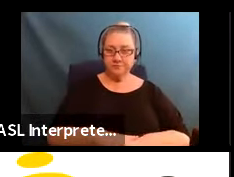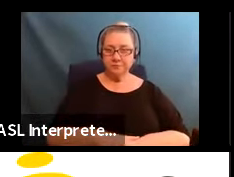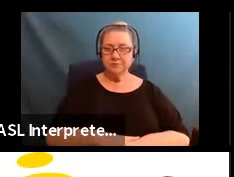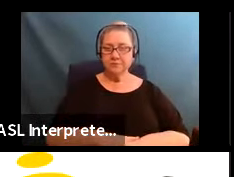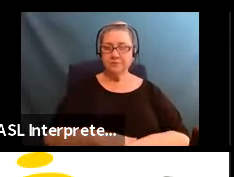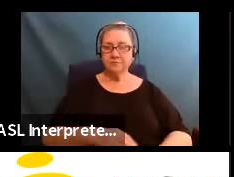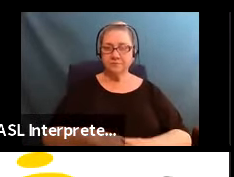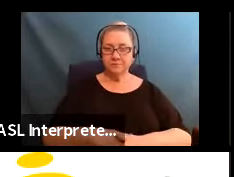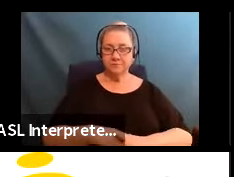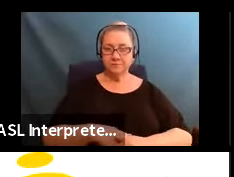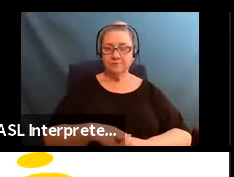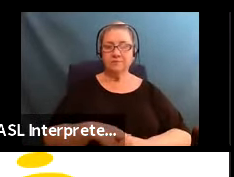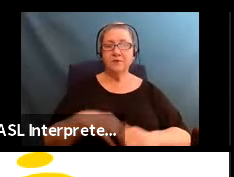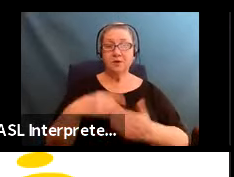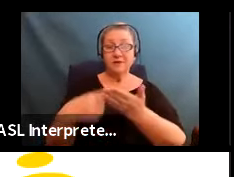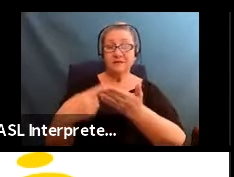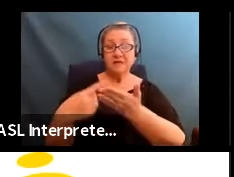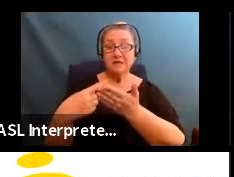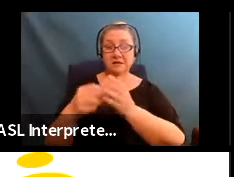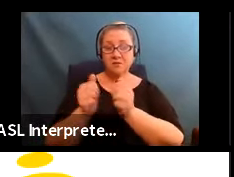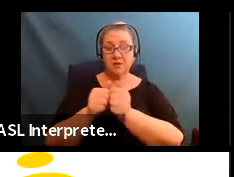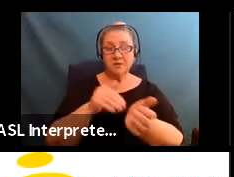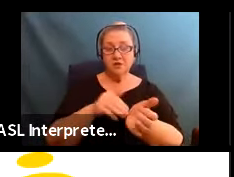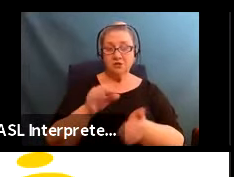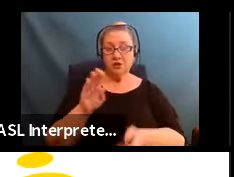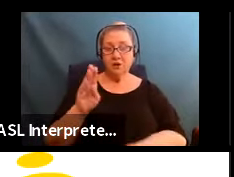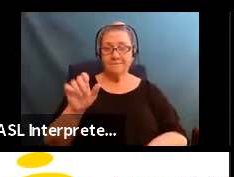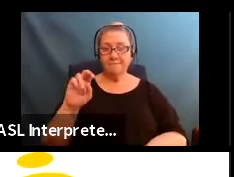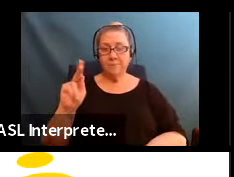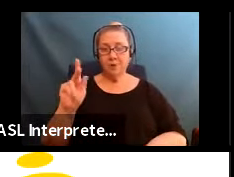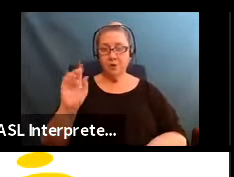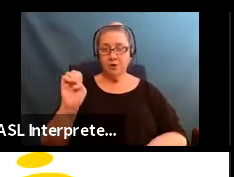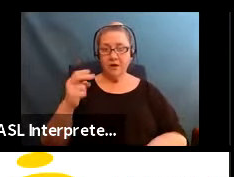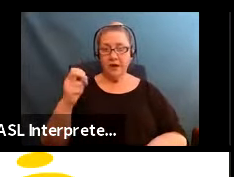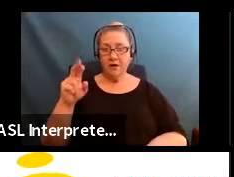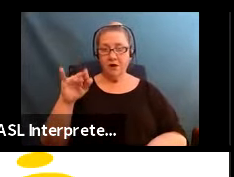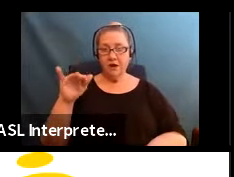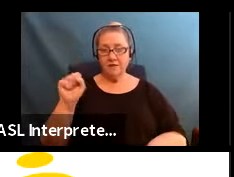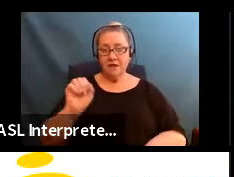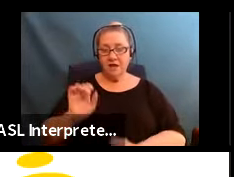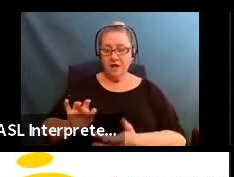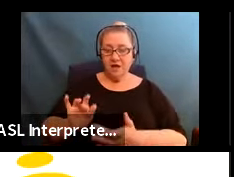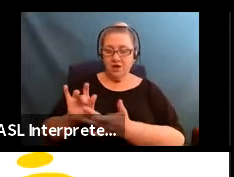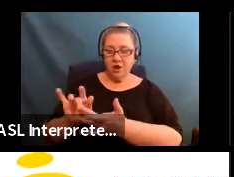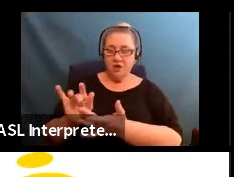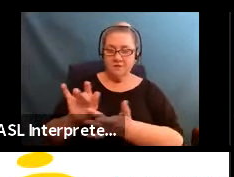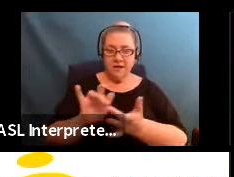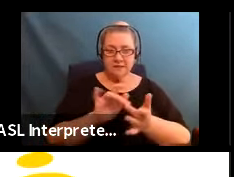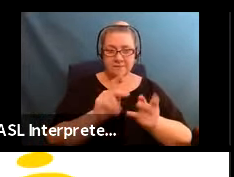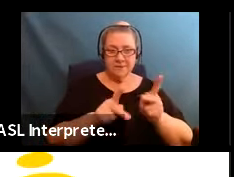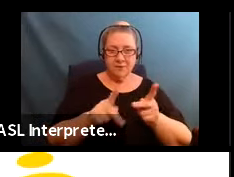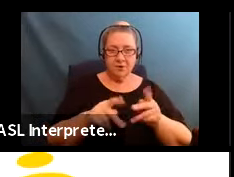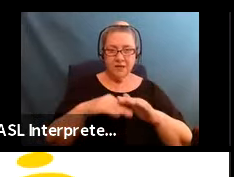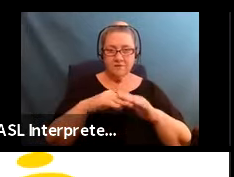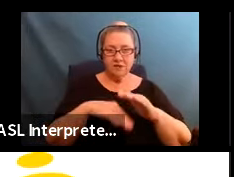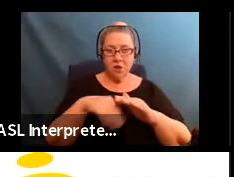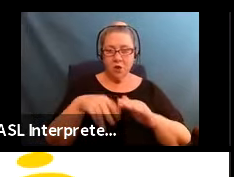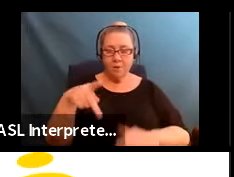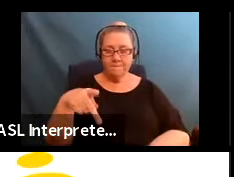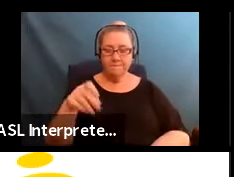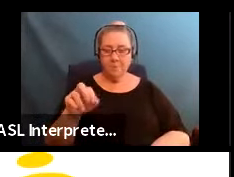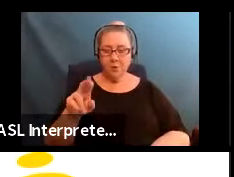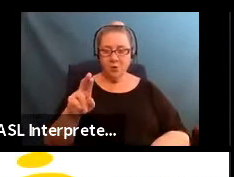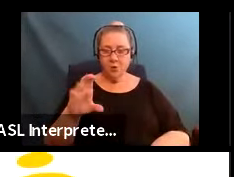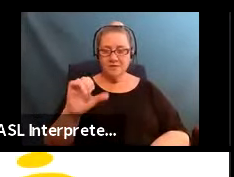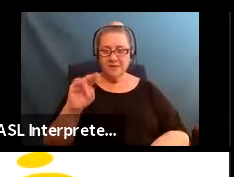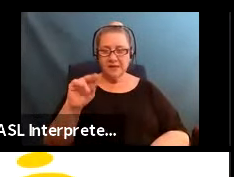and making sure that we're reaching those in those lowest quartiles. And where are those providers located? And are they in the certain